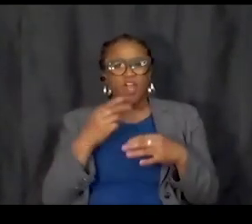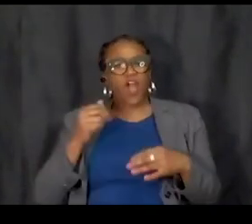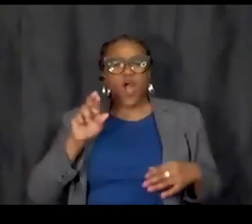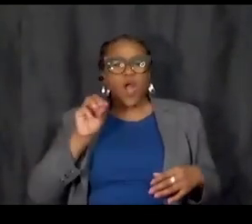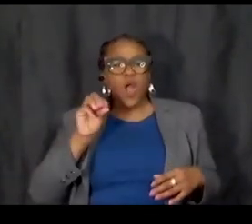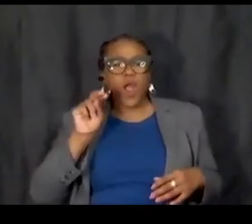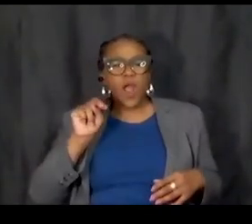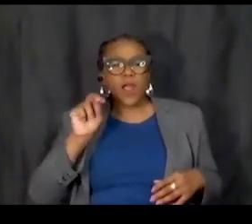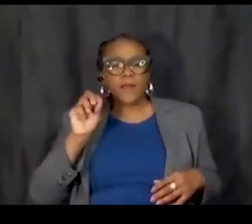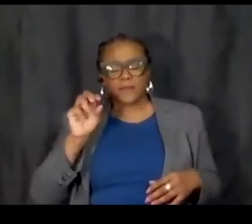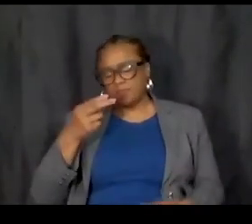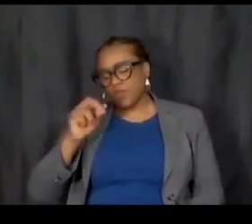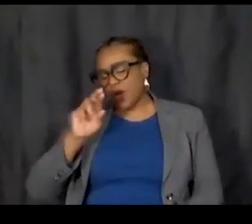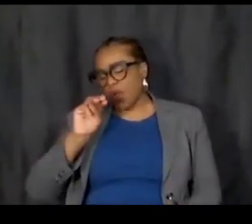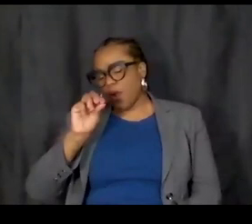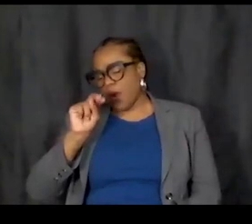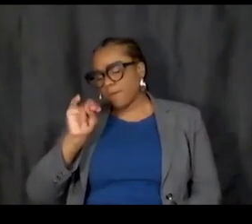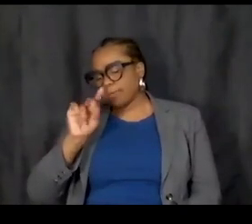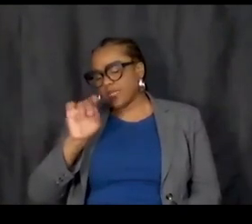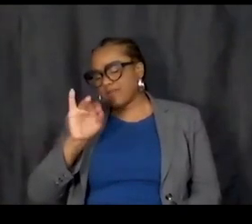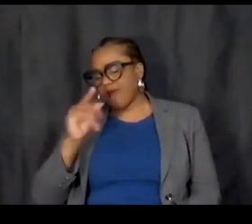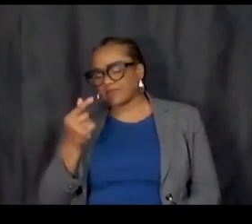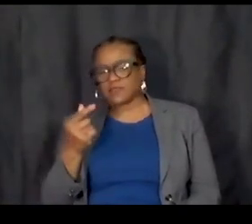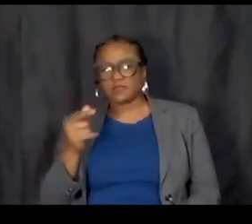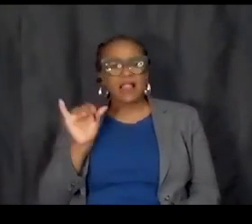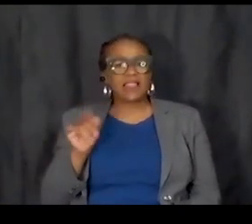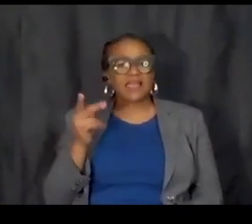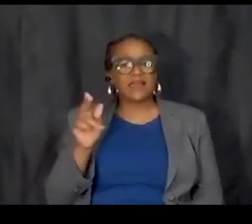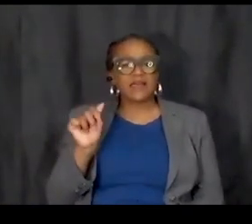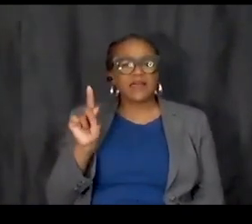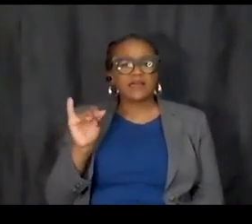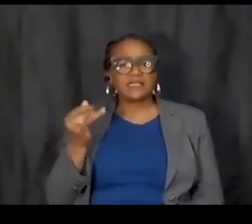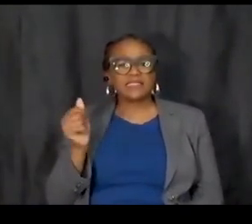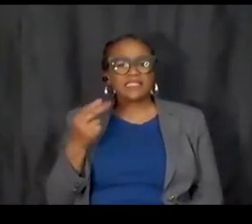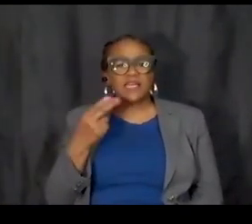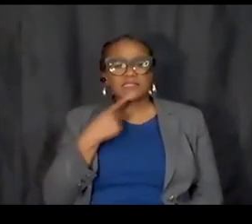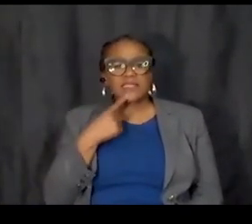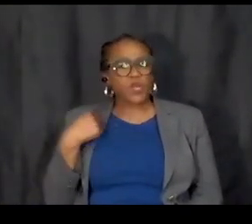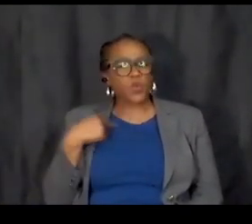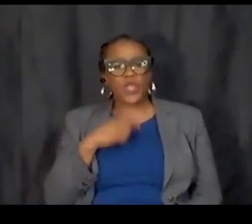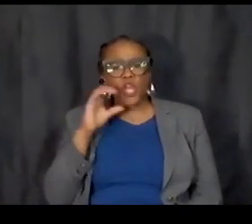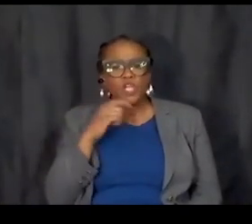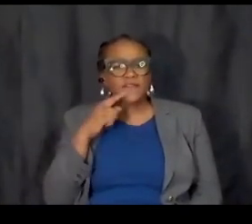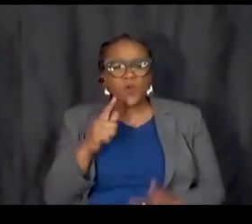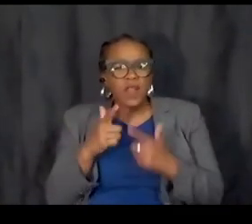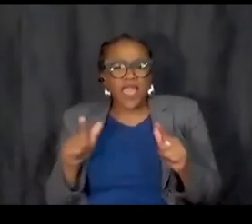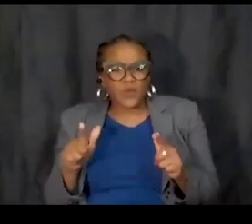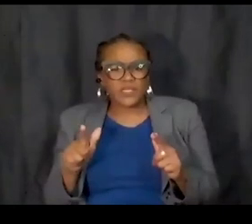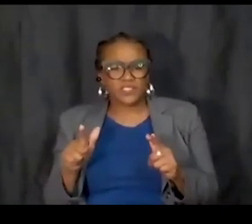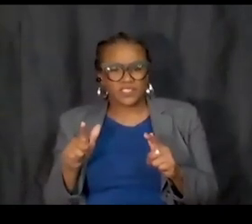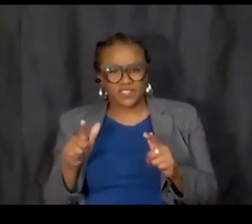Khadijah said earlier about like, as poets, we're looking for a language and we'd be looking to kind of